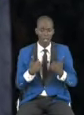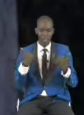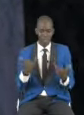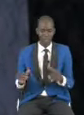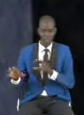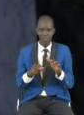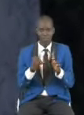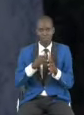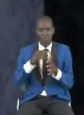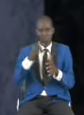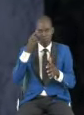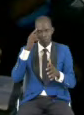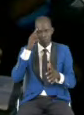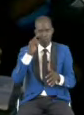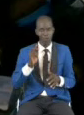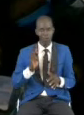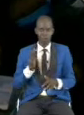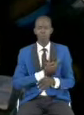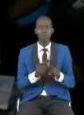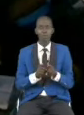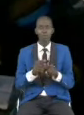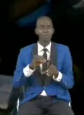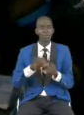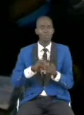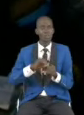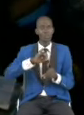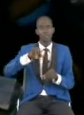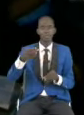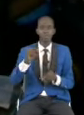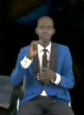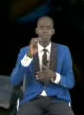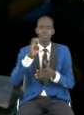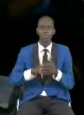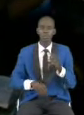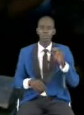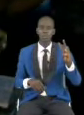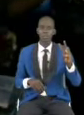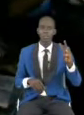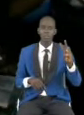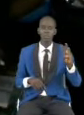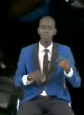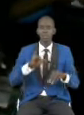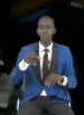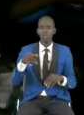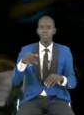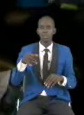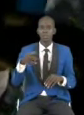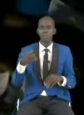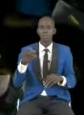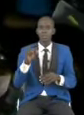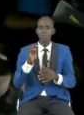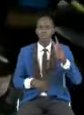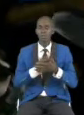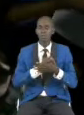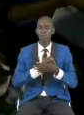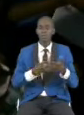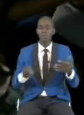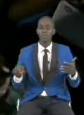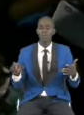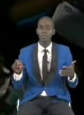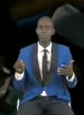chapter 6, I'm reading from verse 48. I am the bread of